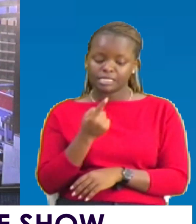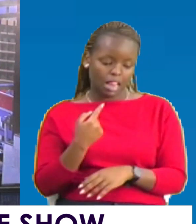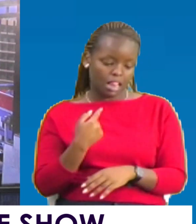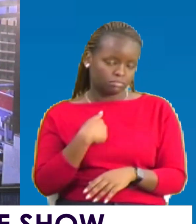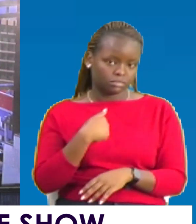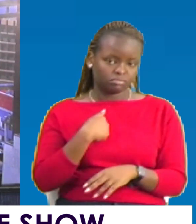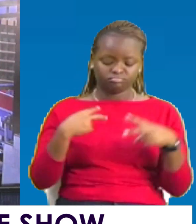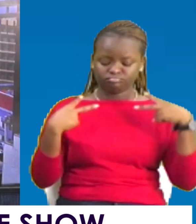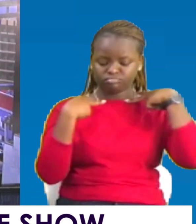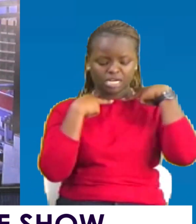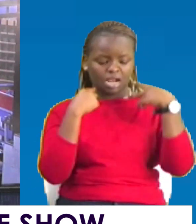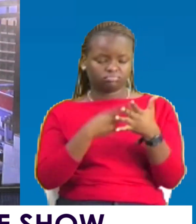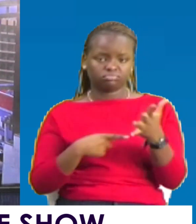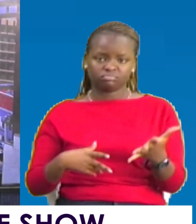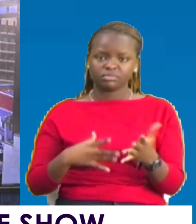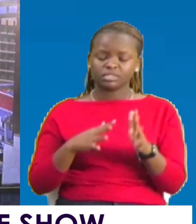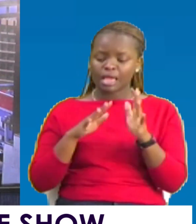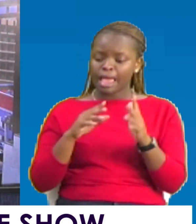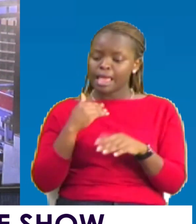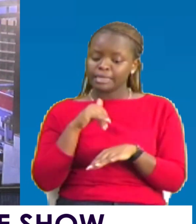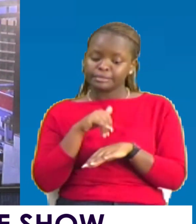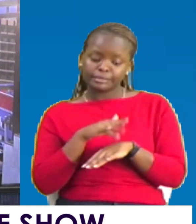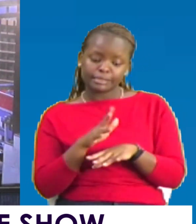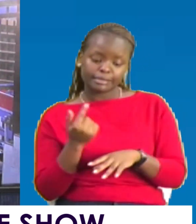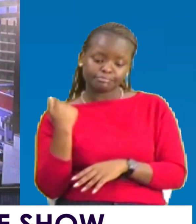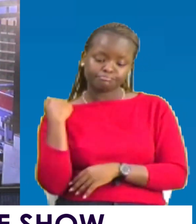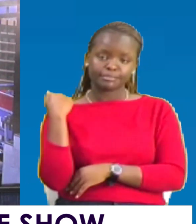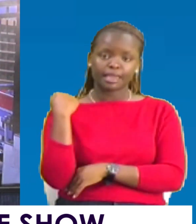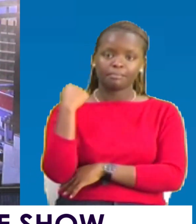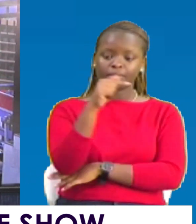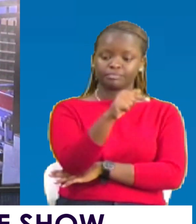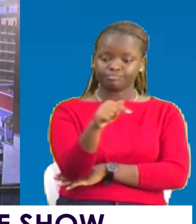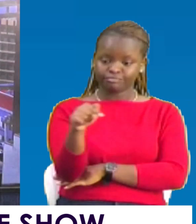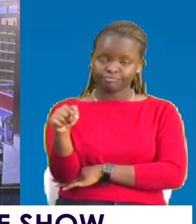struggling with. You can give me a shout out or something.